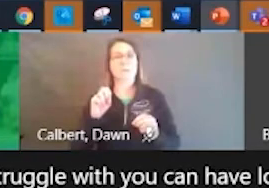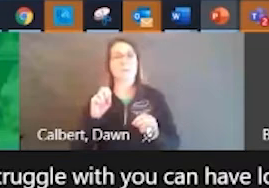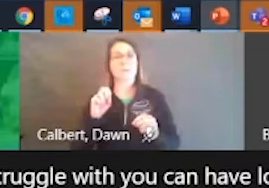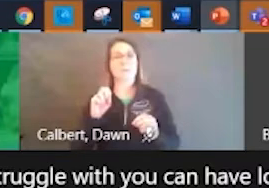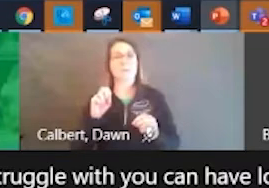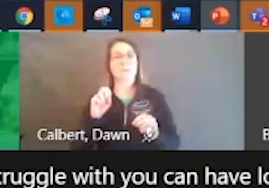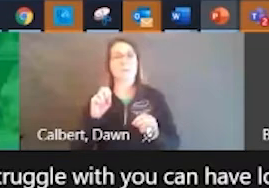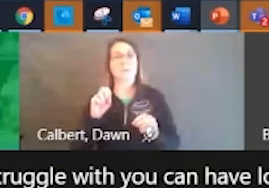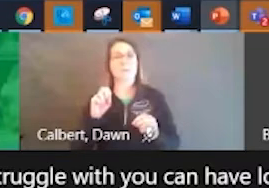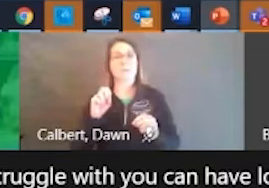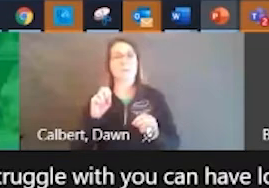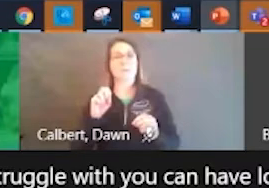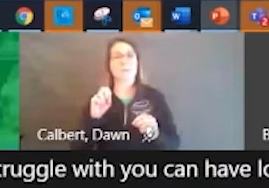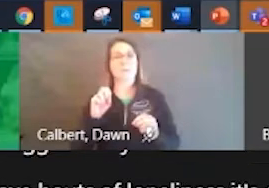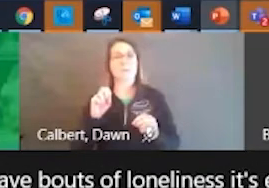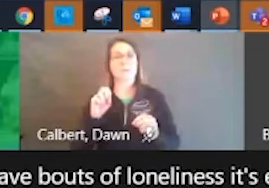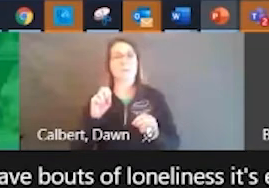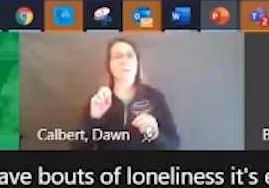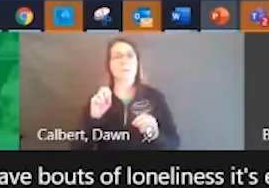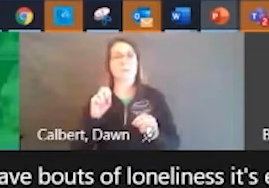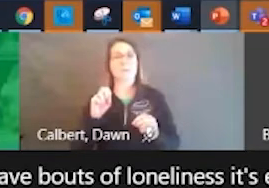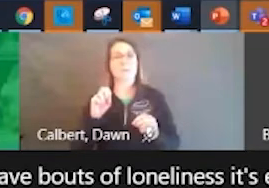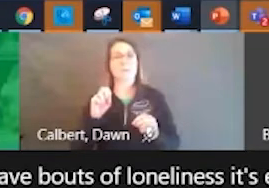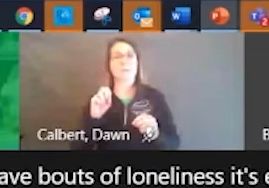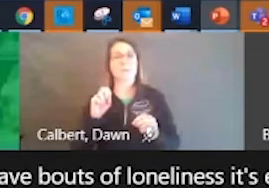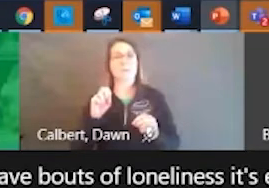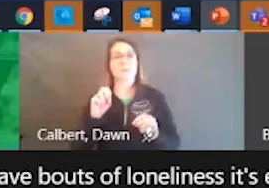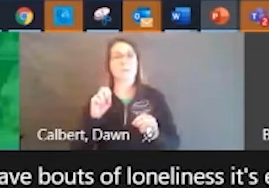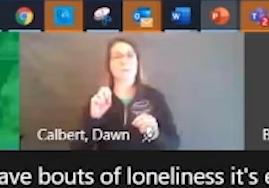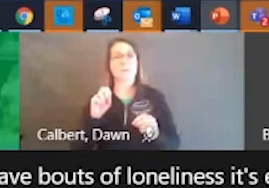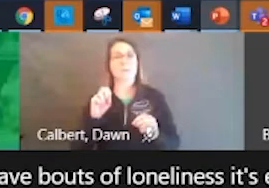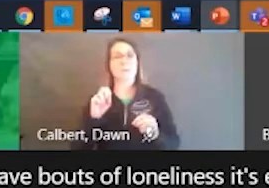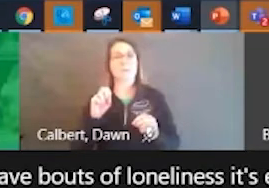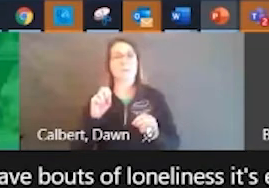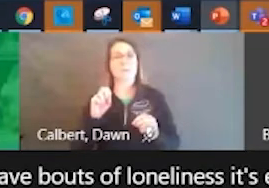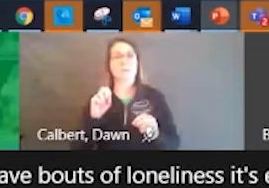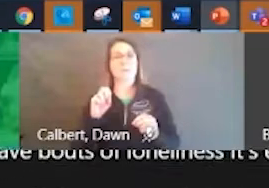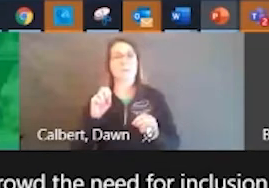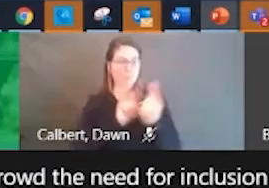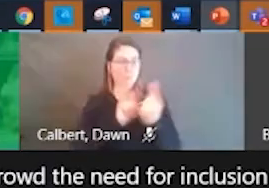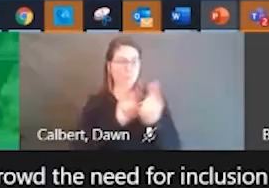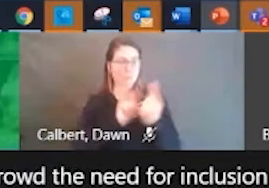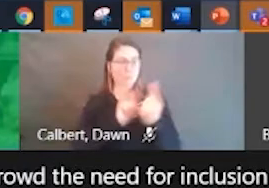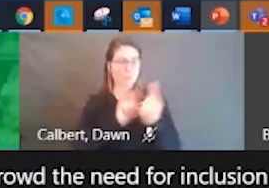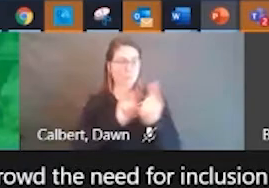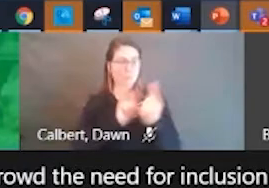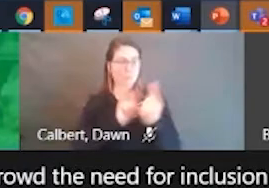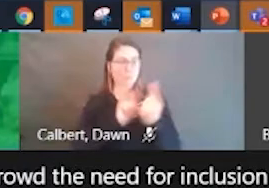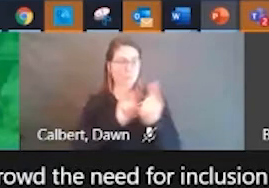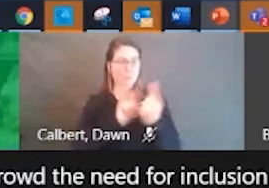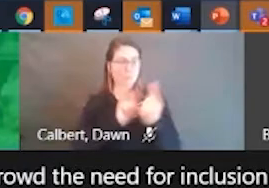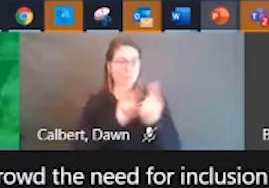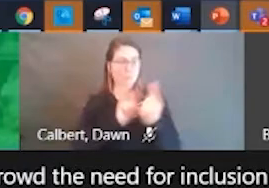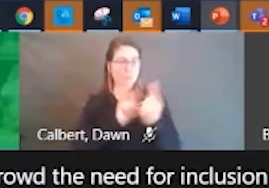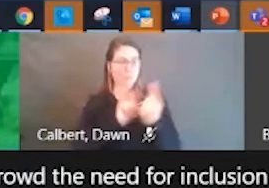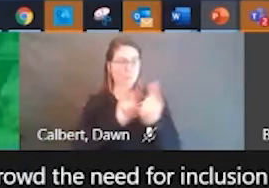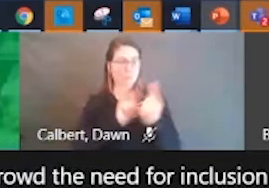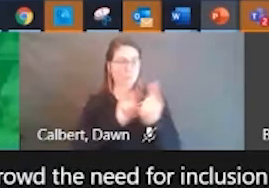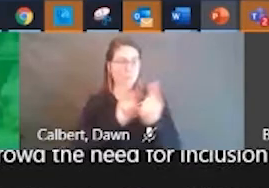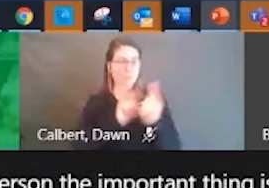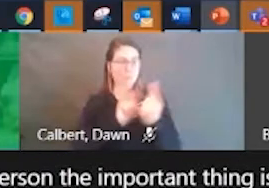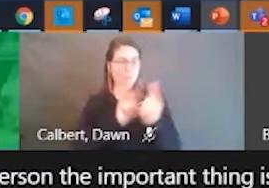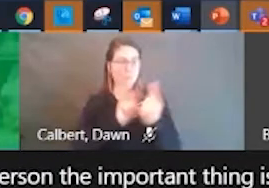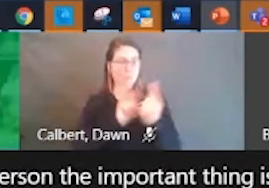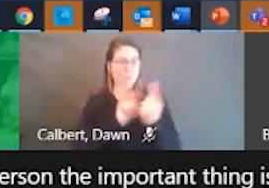crowd. The need for inclusion varies greatly from person to person. The important thing is that you are aware of your needs so that you do what